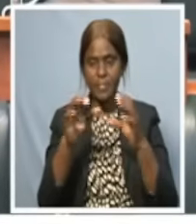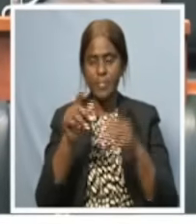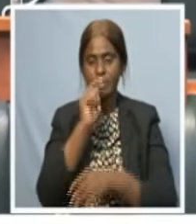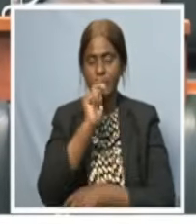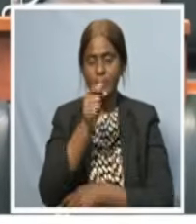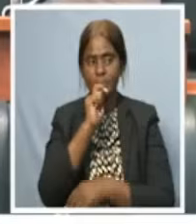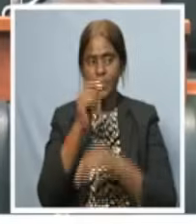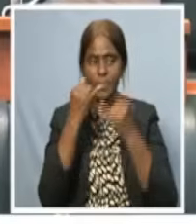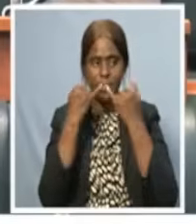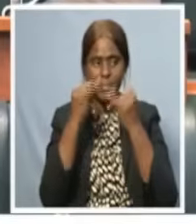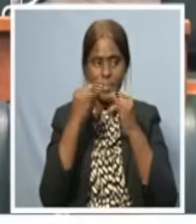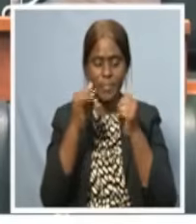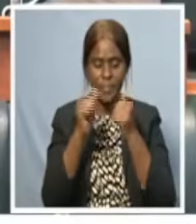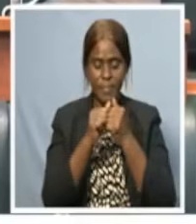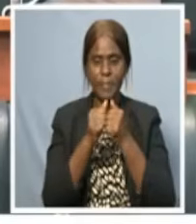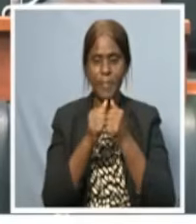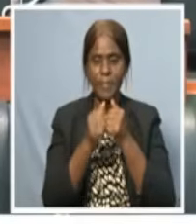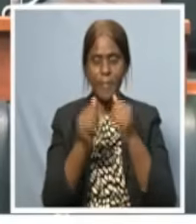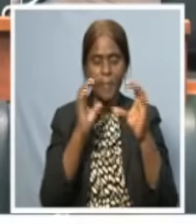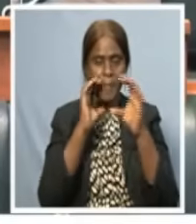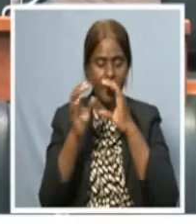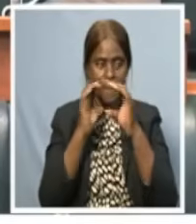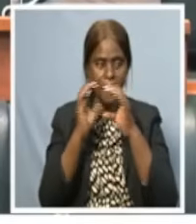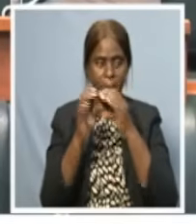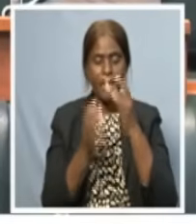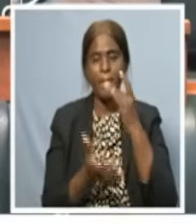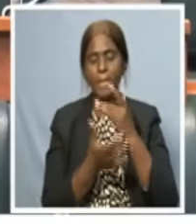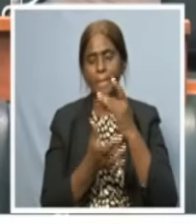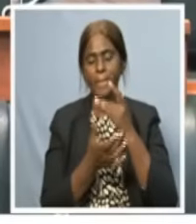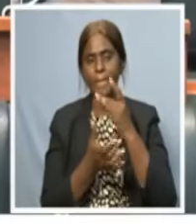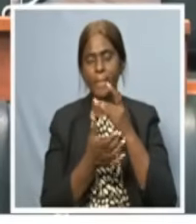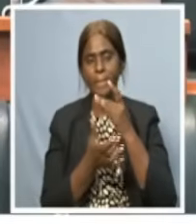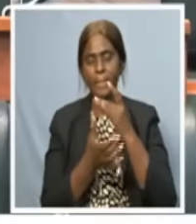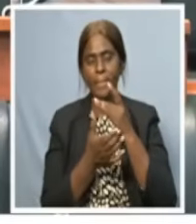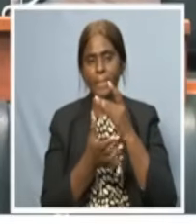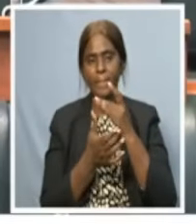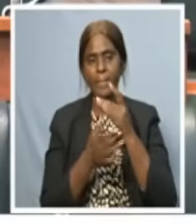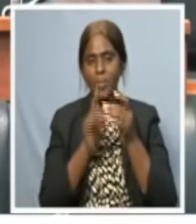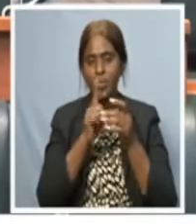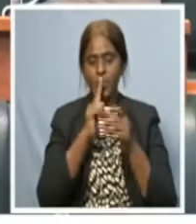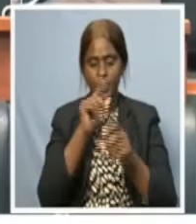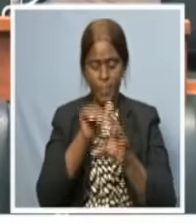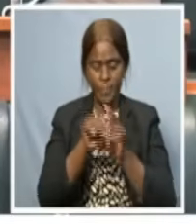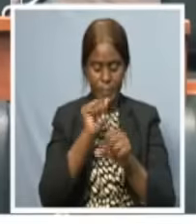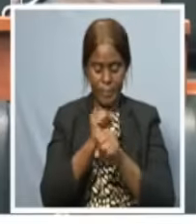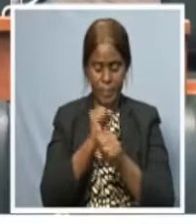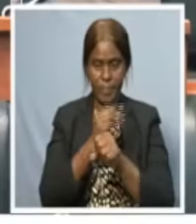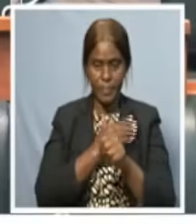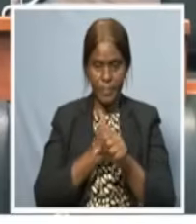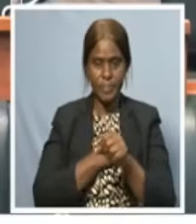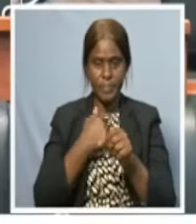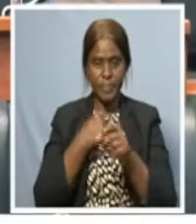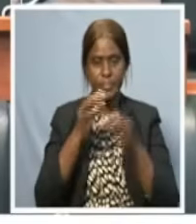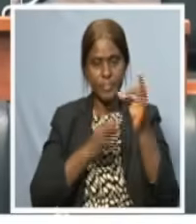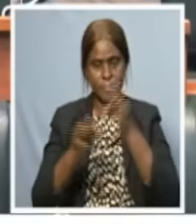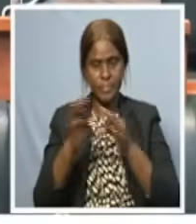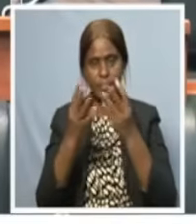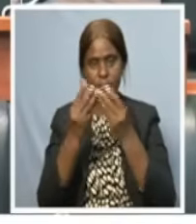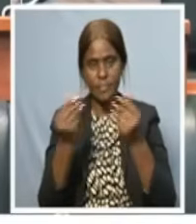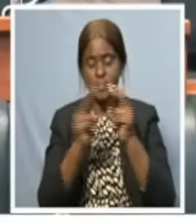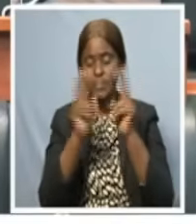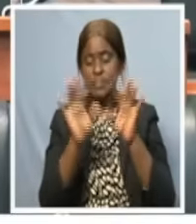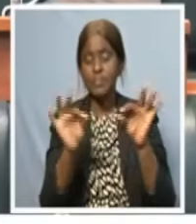on Media, Information and Communication Technologies. In doing so, I wish to highlight a